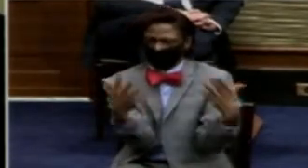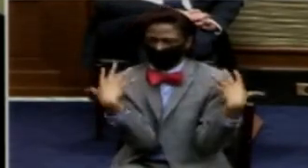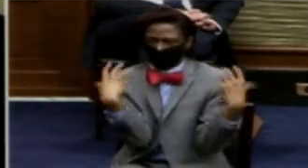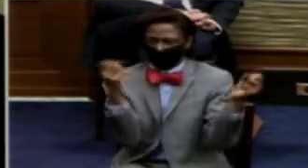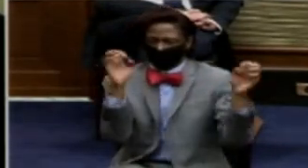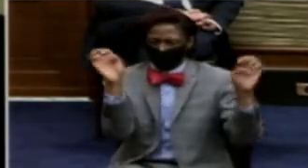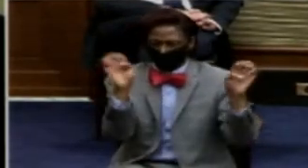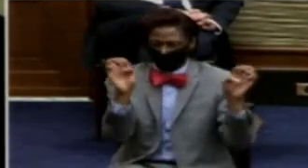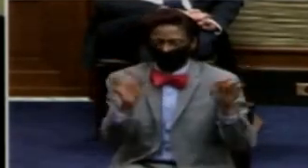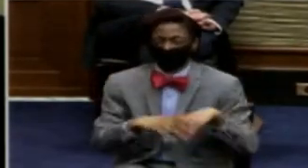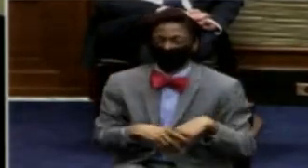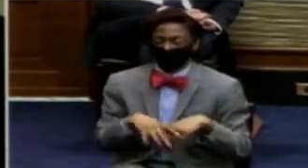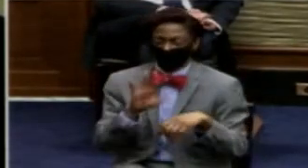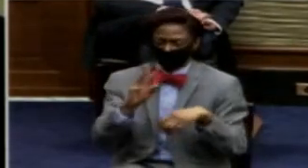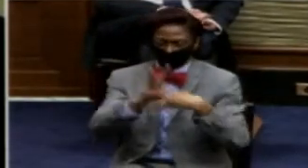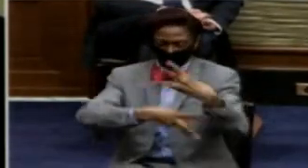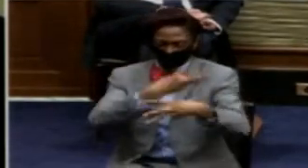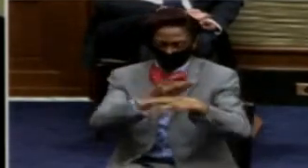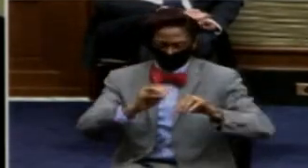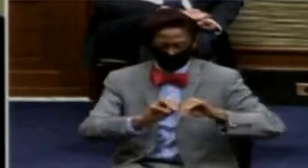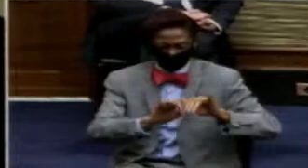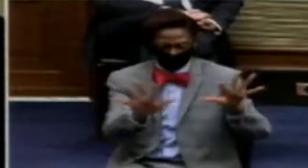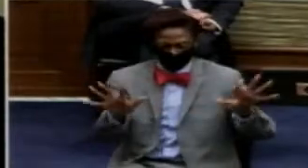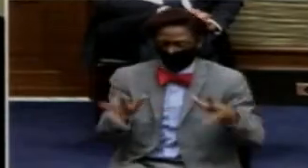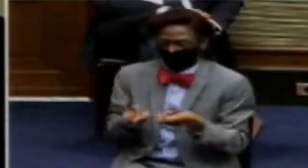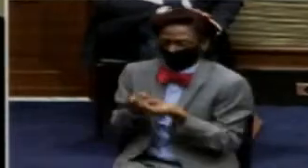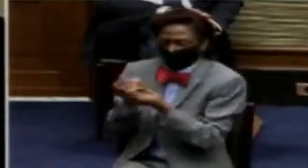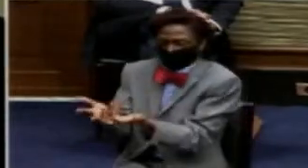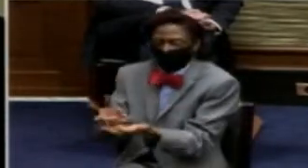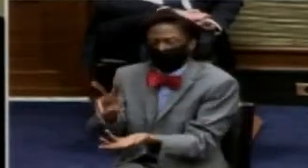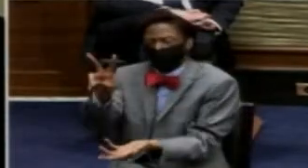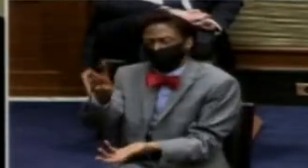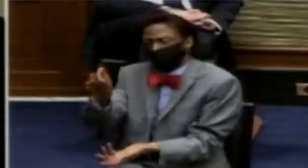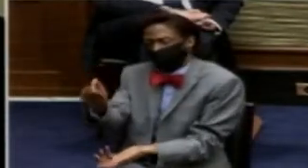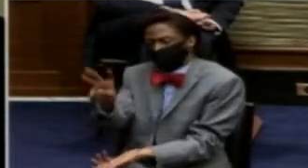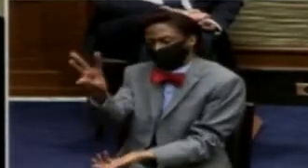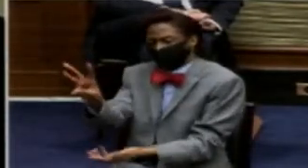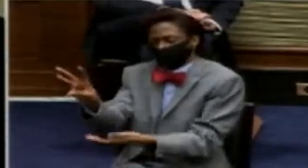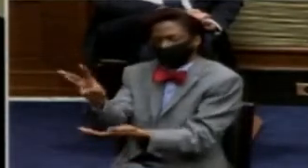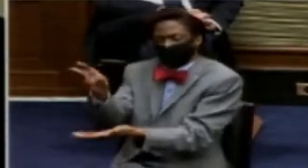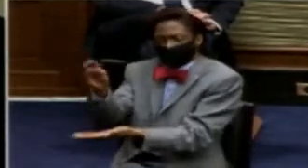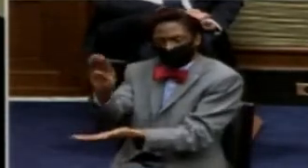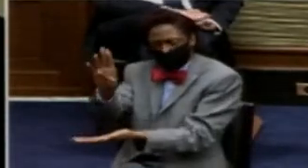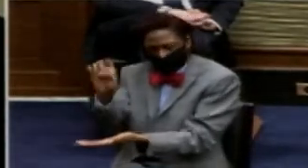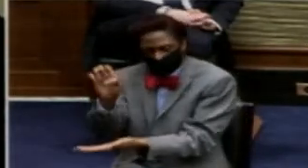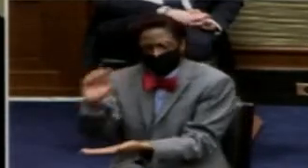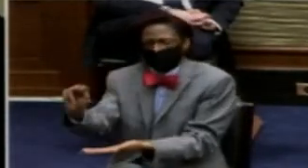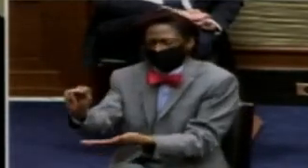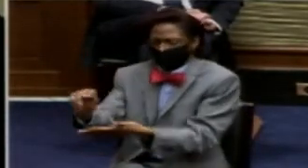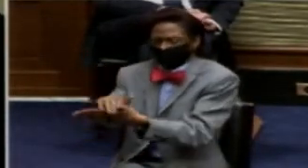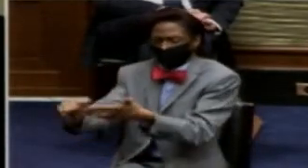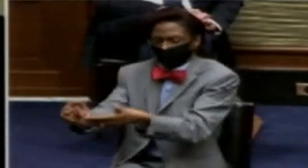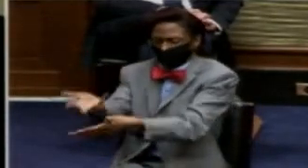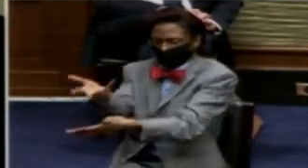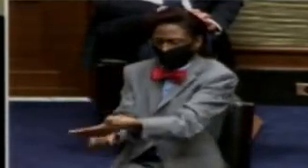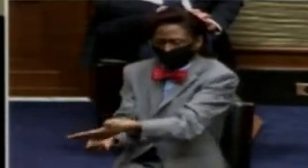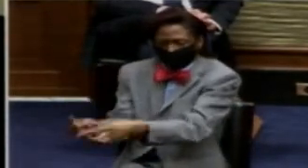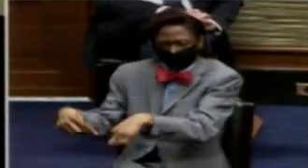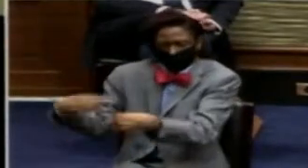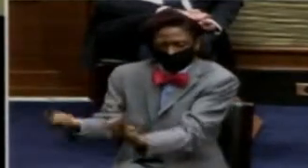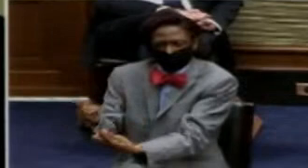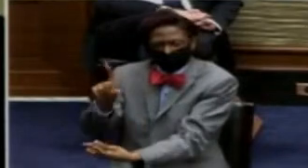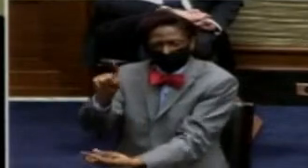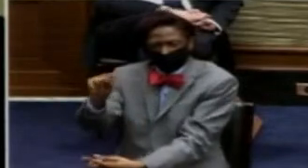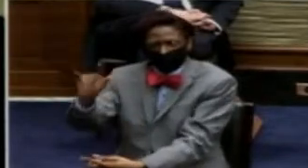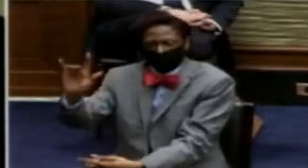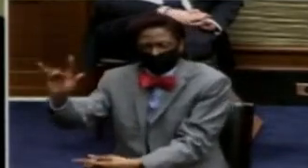The pandemic caused an estimated $2.6 billion in lost revenues through the year 2025, hitting the district's